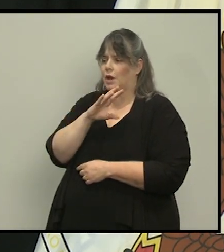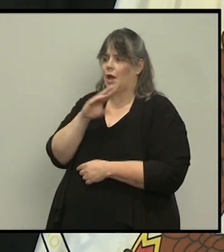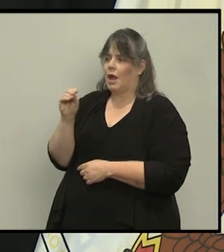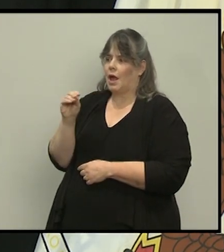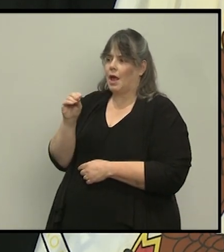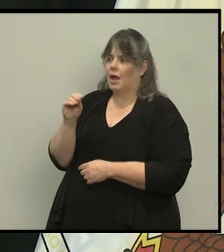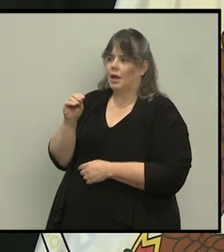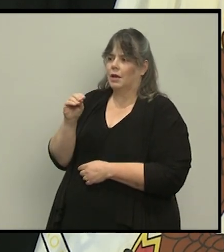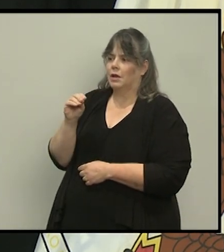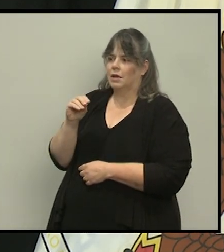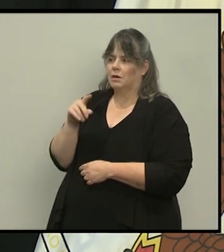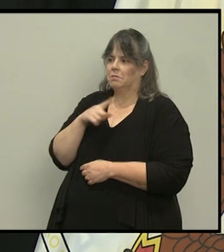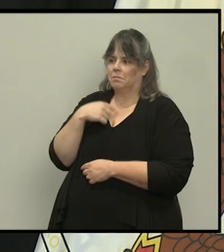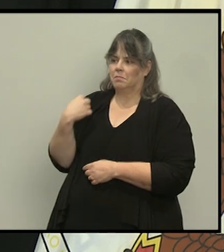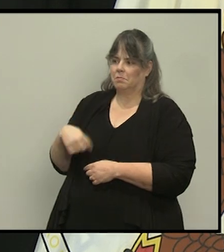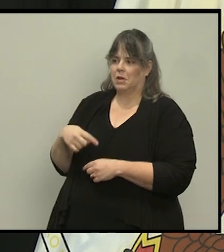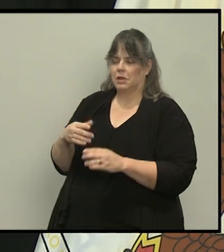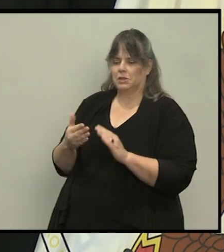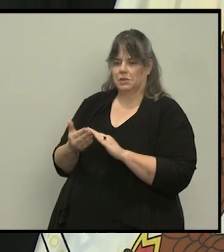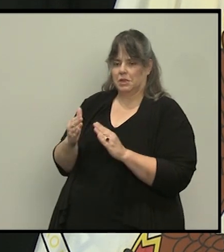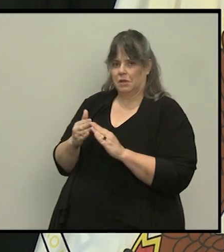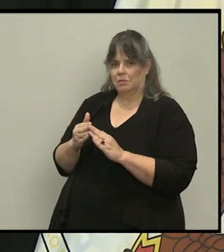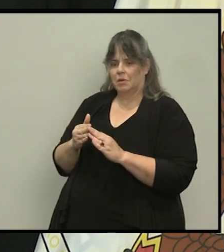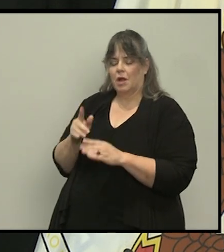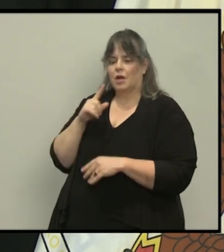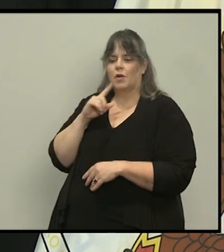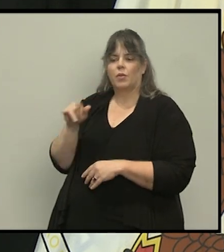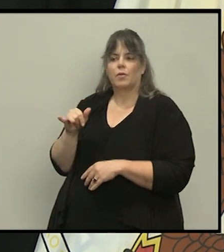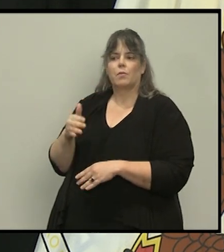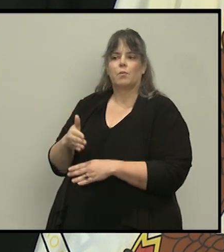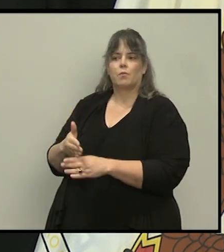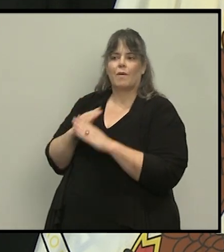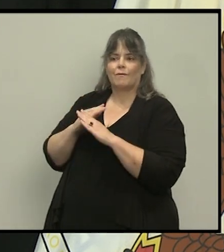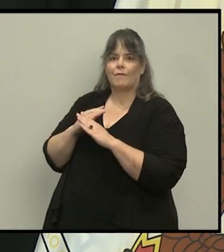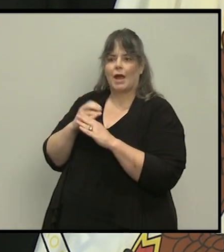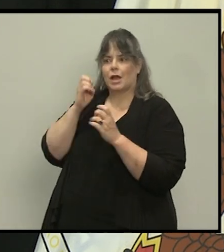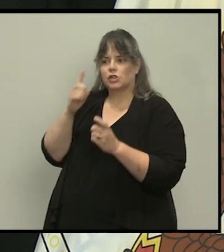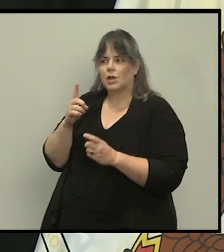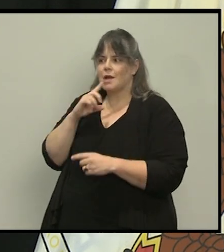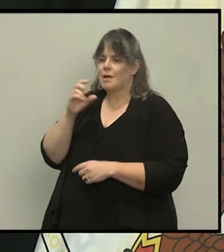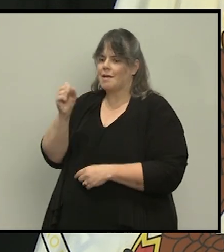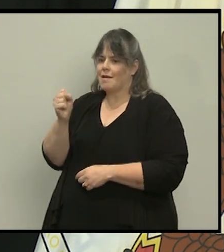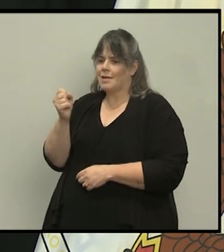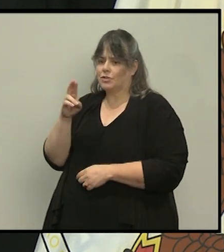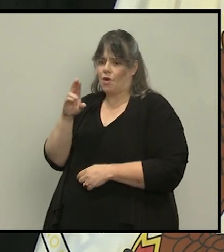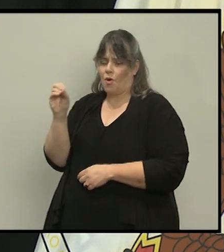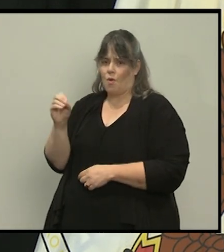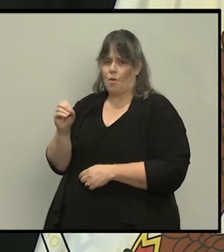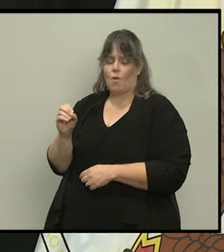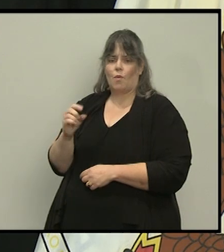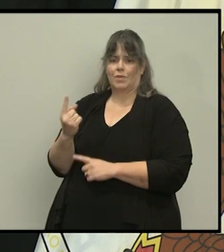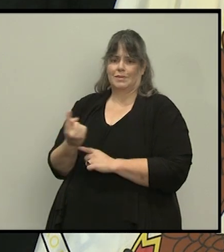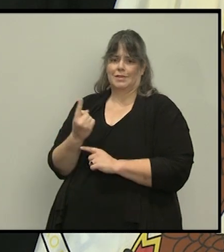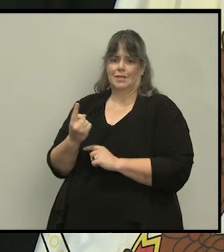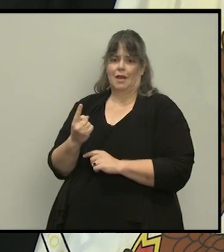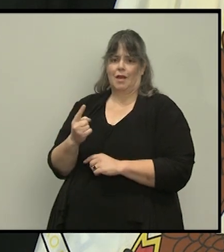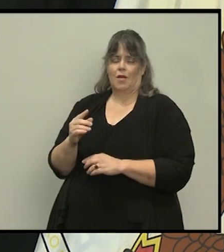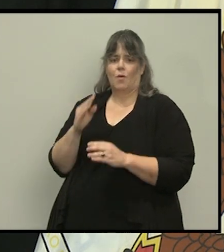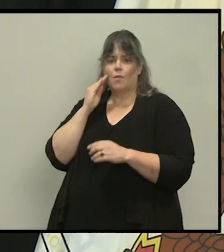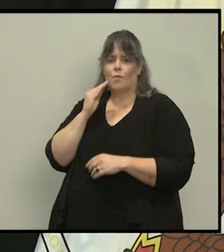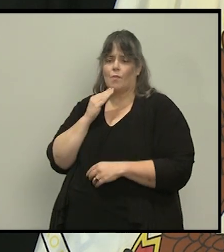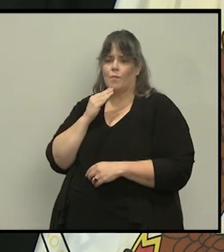with and prevention education for SROs, including mandated cleaning, multilingual